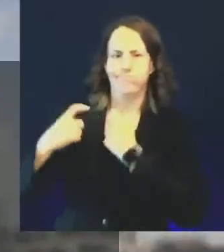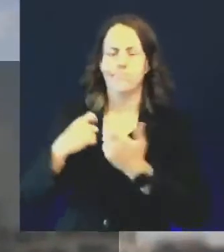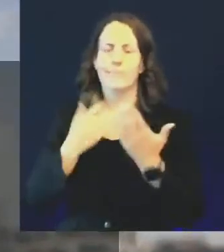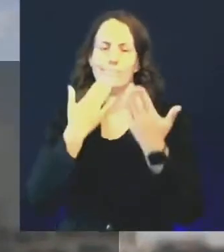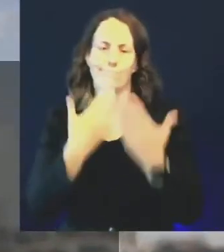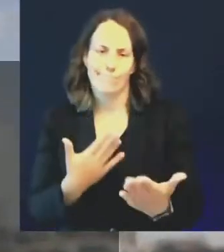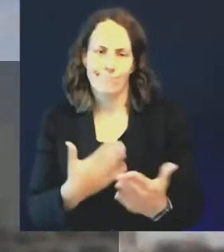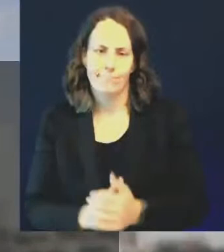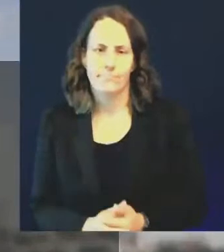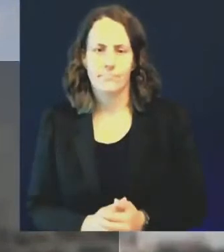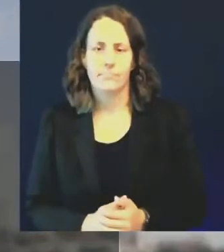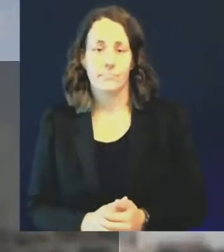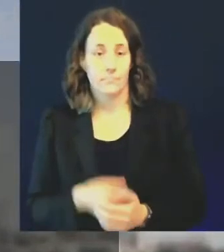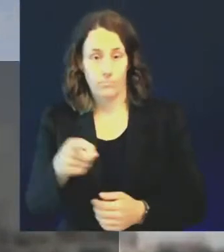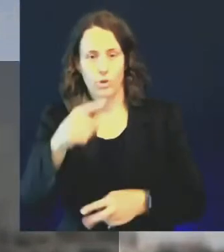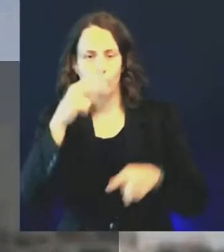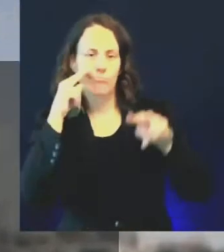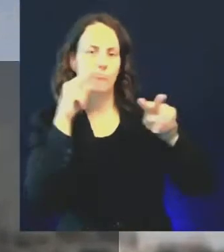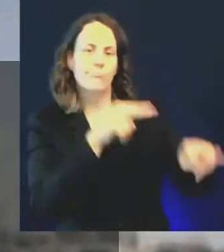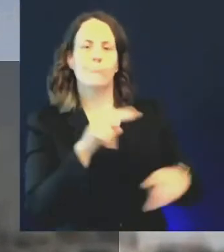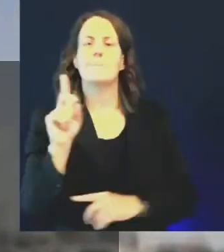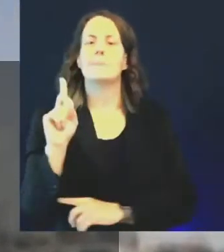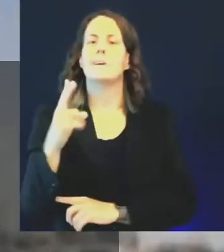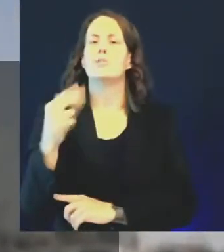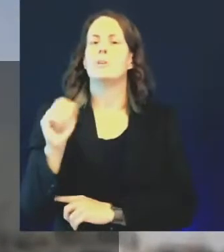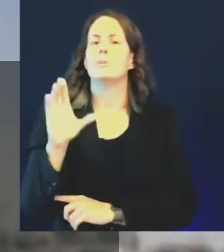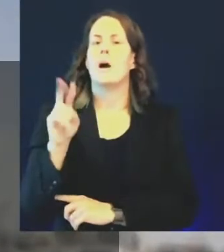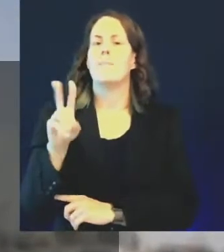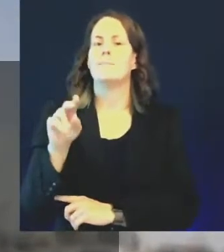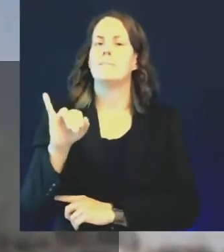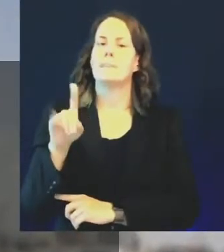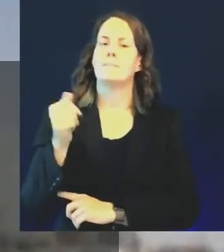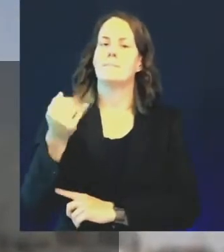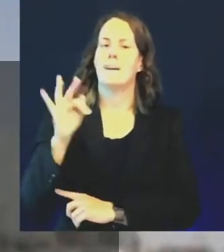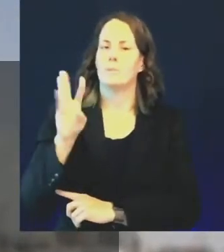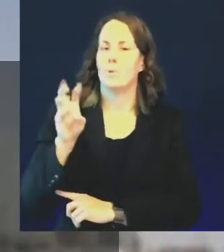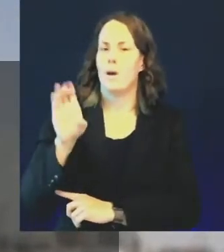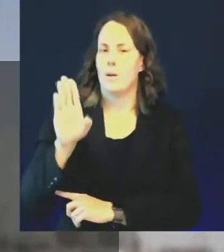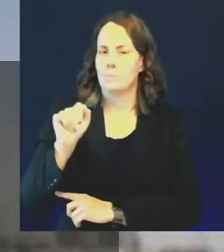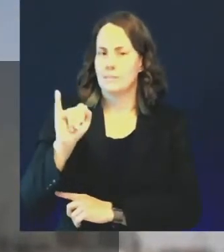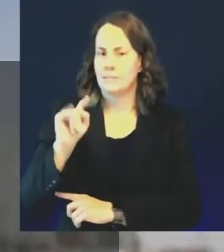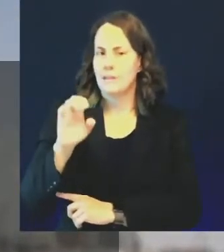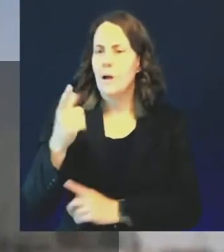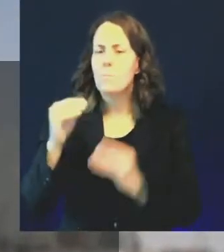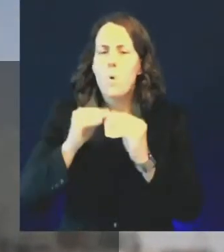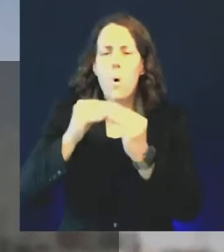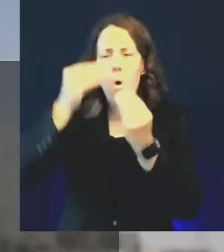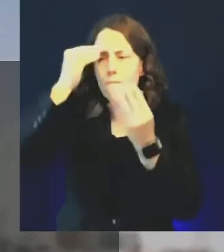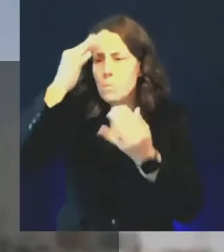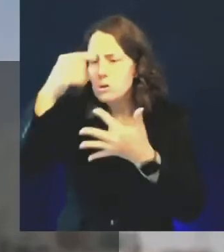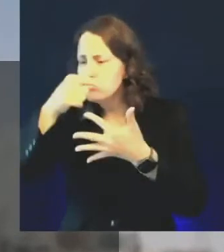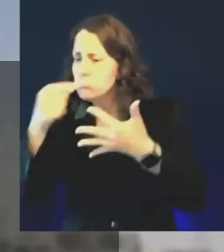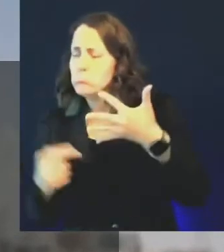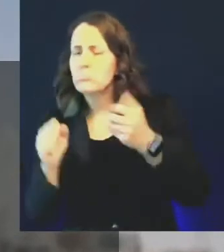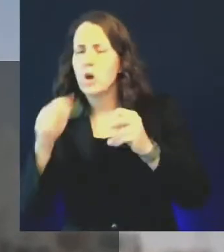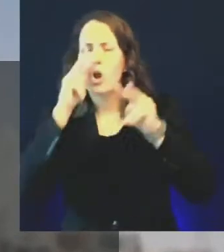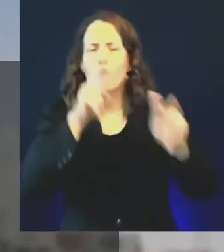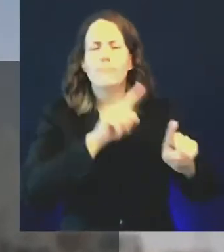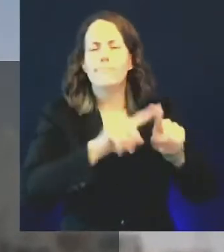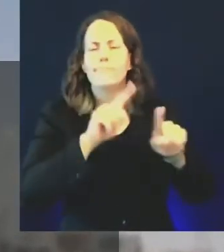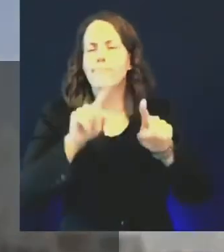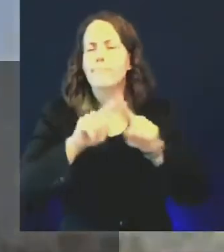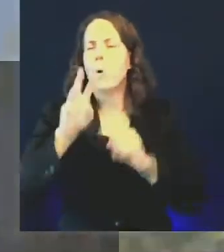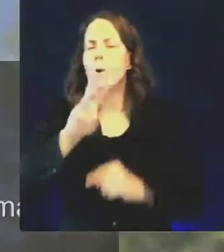the DHS COVID-19 web pages for data and guidance. Additional information can be found on the websites of the Governor, the Department of